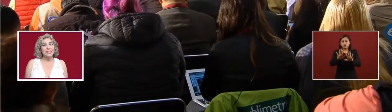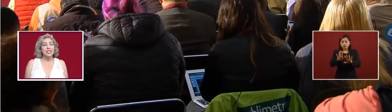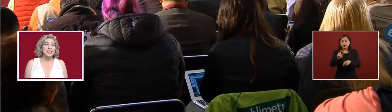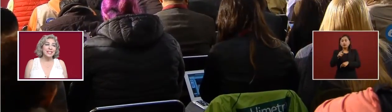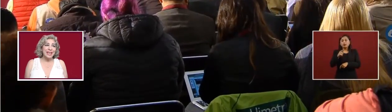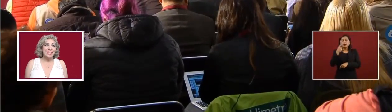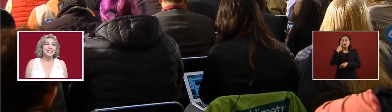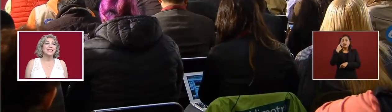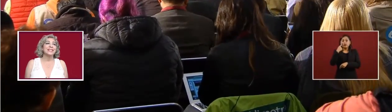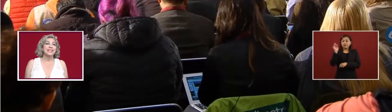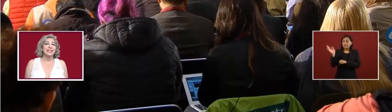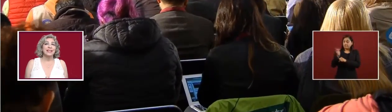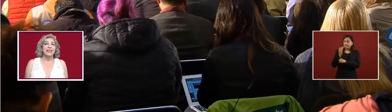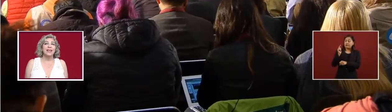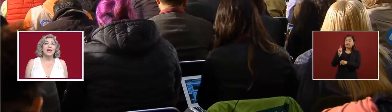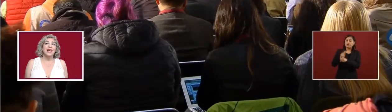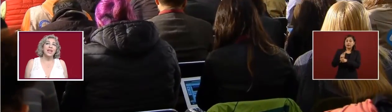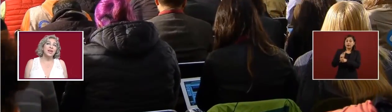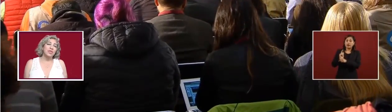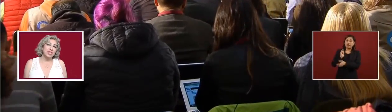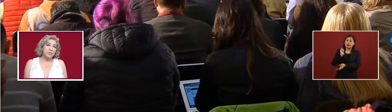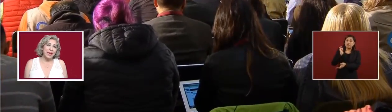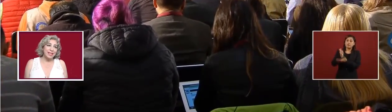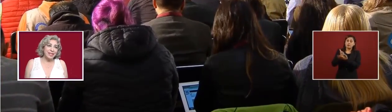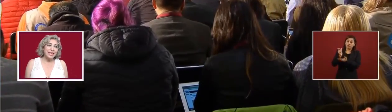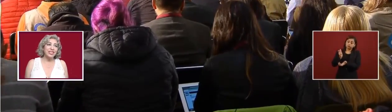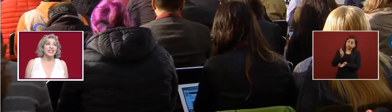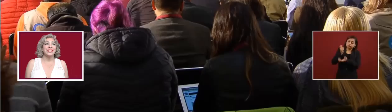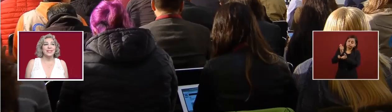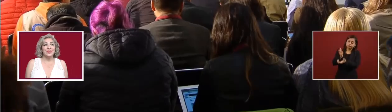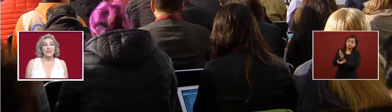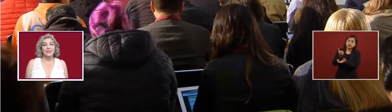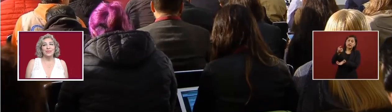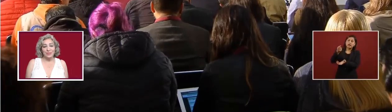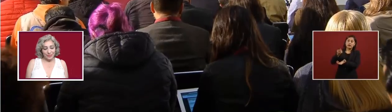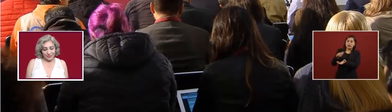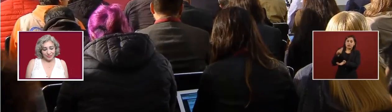funds to the state, in order to pay the teachers.